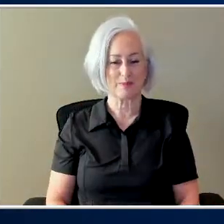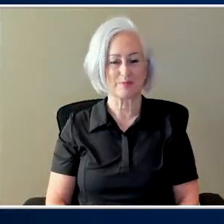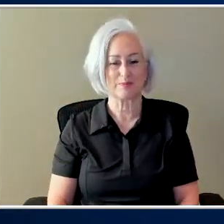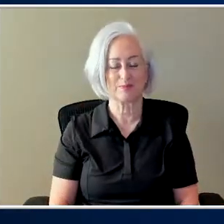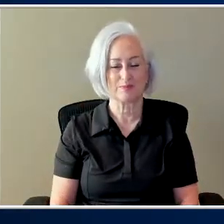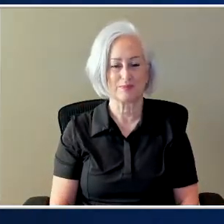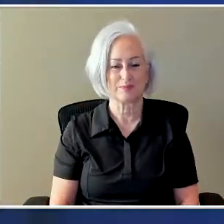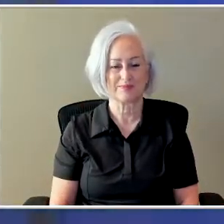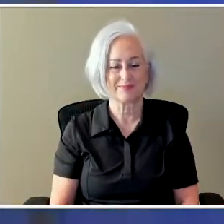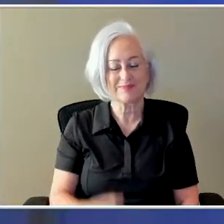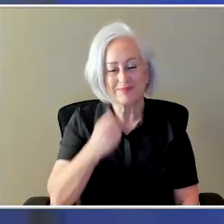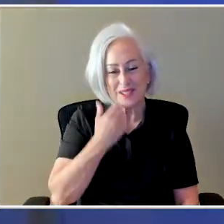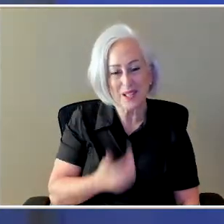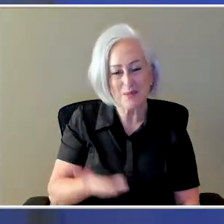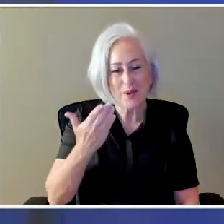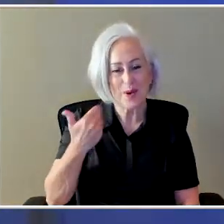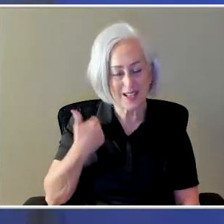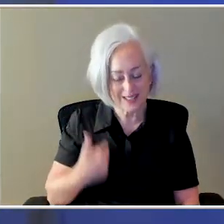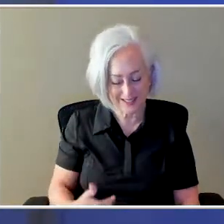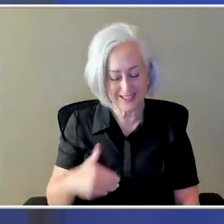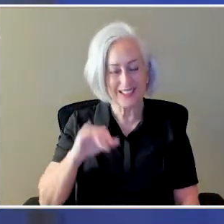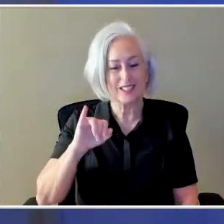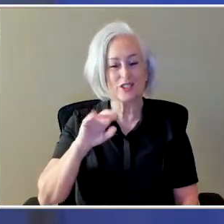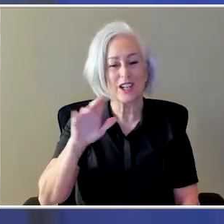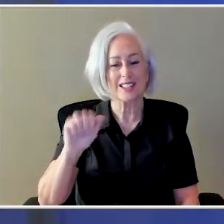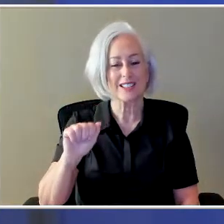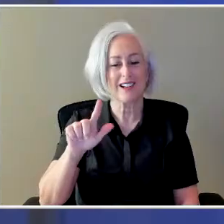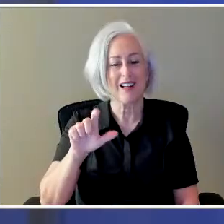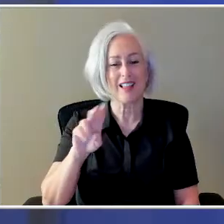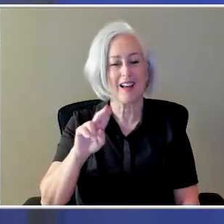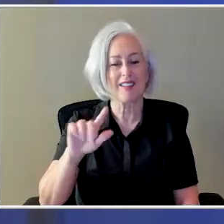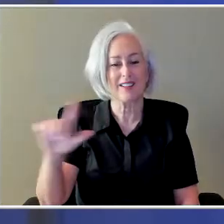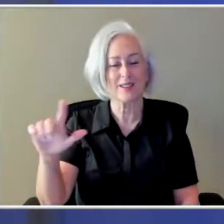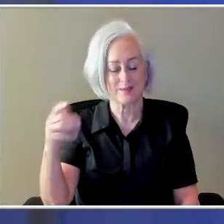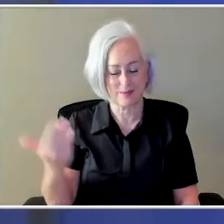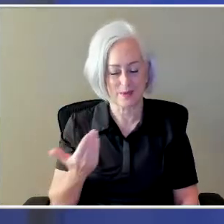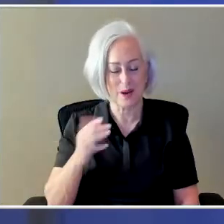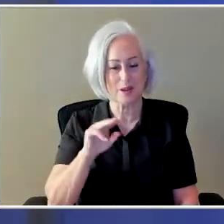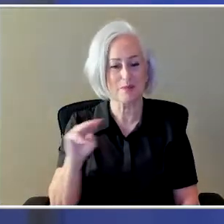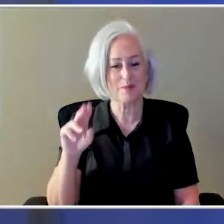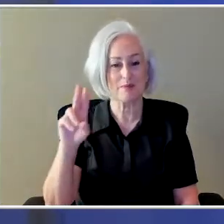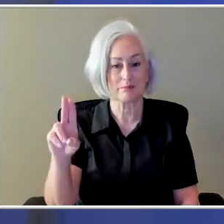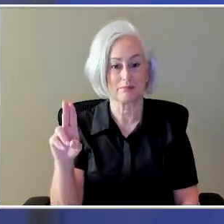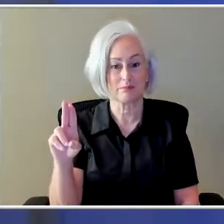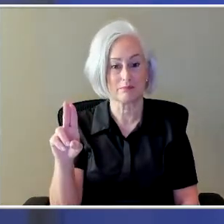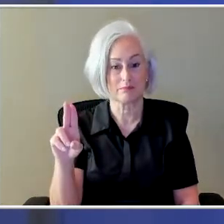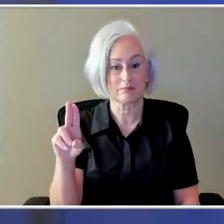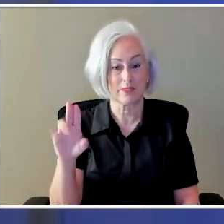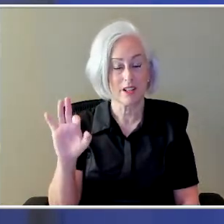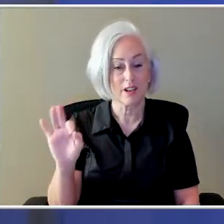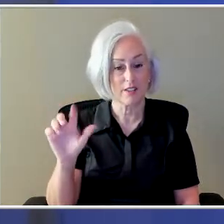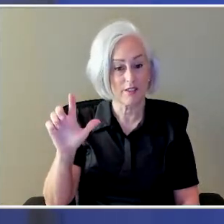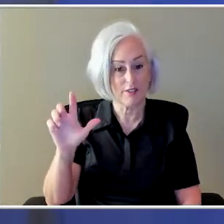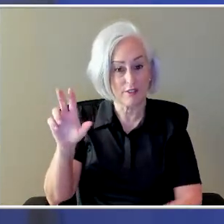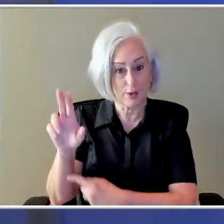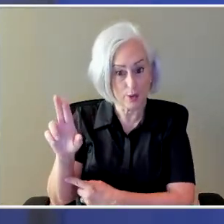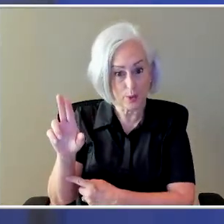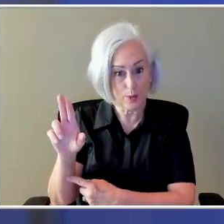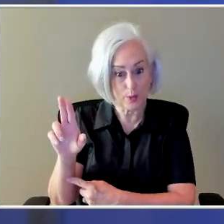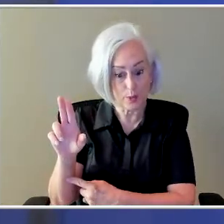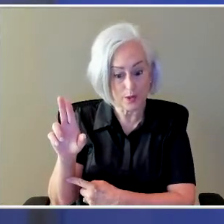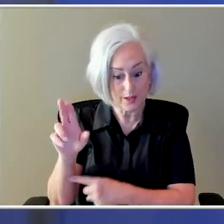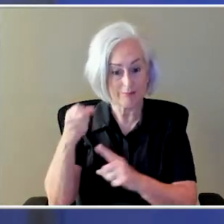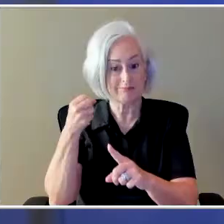Good morning, I'm Jessica Lovell, and welcome to the Morning Medical Update. Influenza and the complications that followed